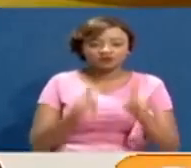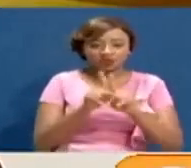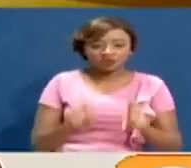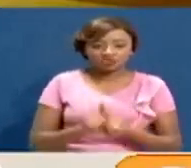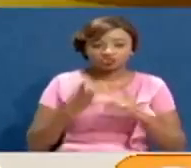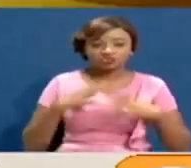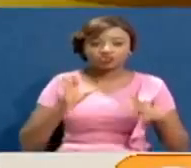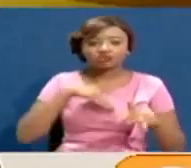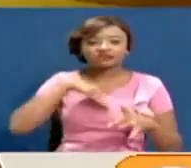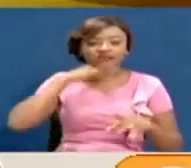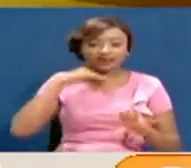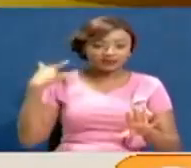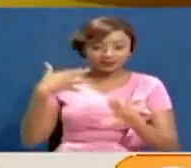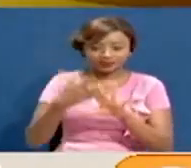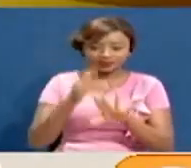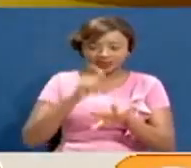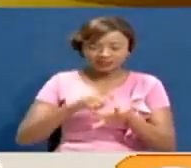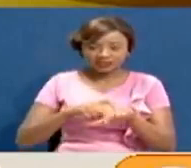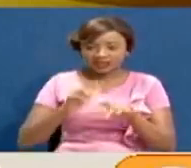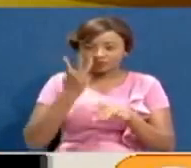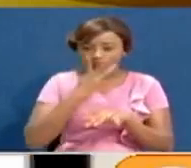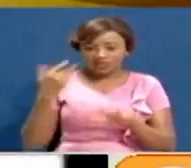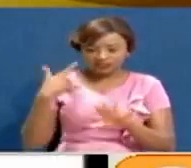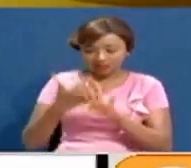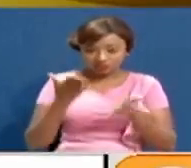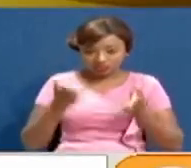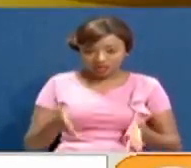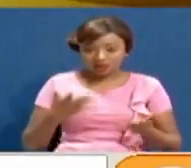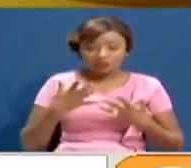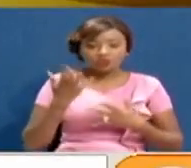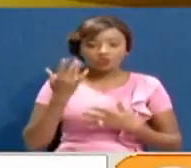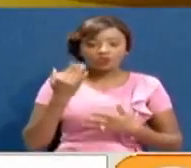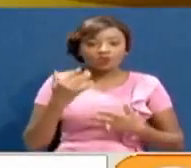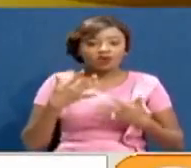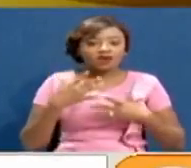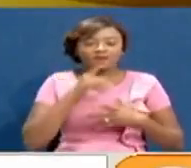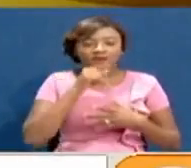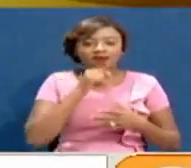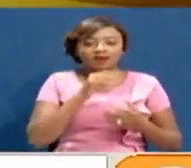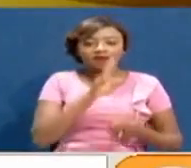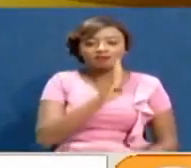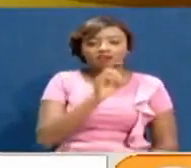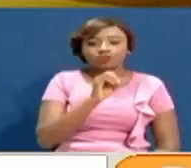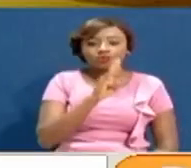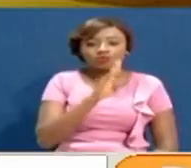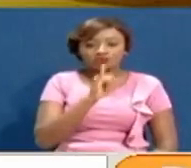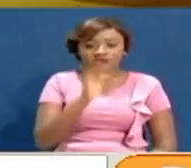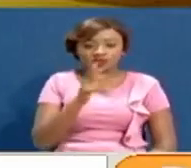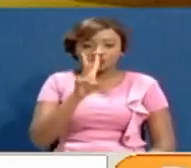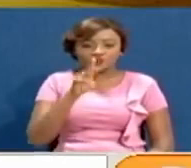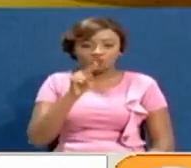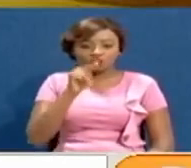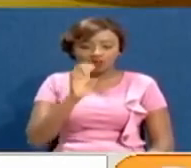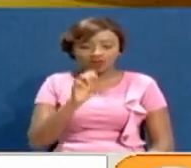The death toll from Wednesday's protests against the arrest of Ugandan presidential candidate Robert Kyagulanyi, known as Bobi Wine,